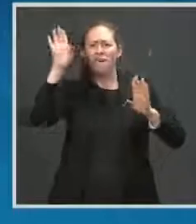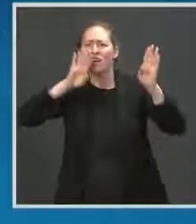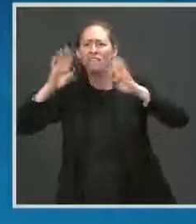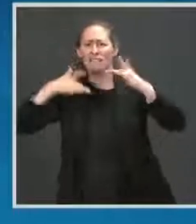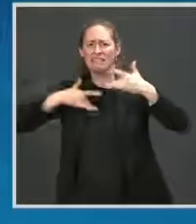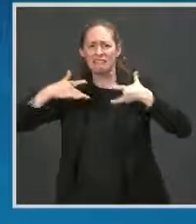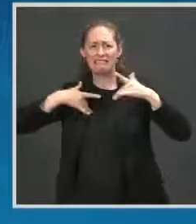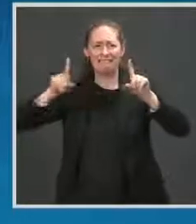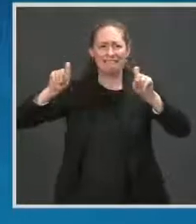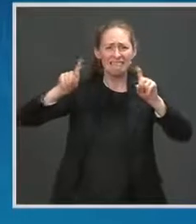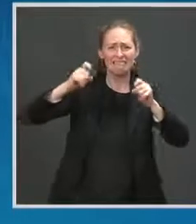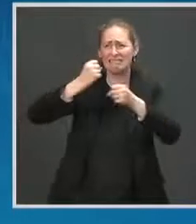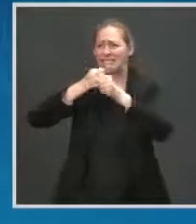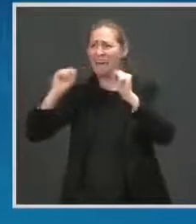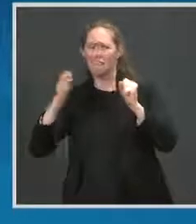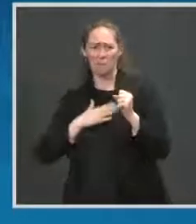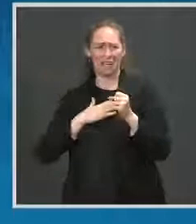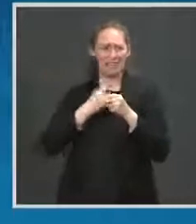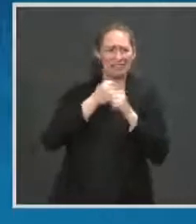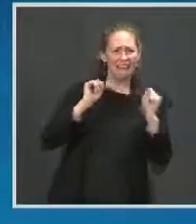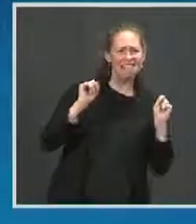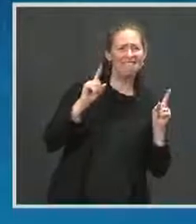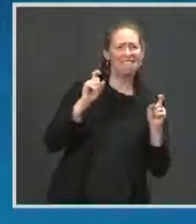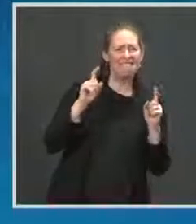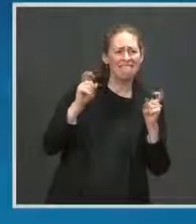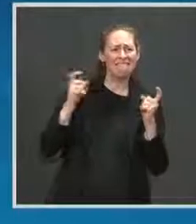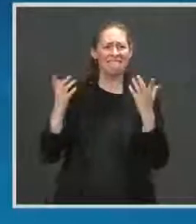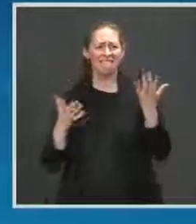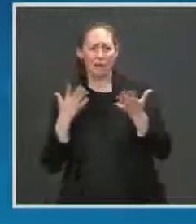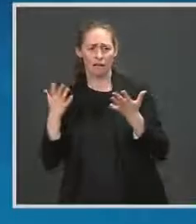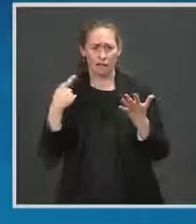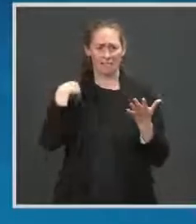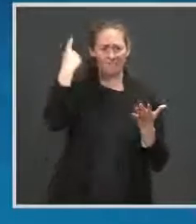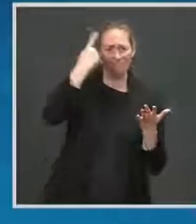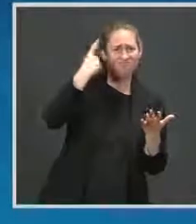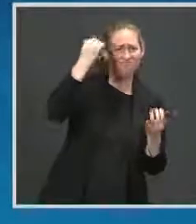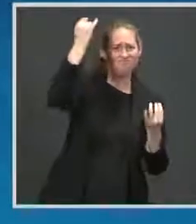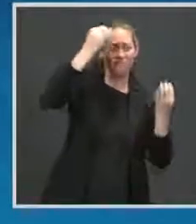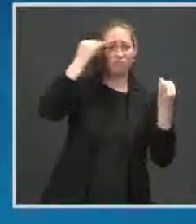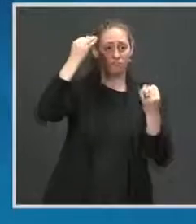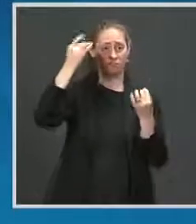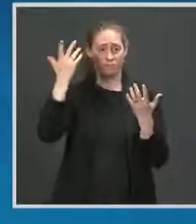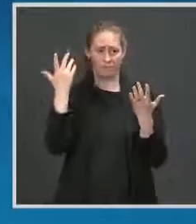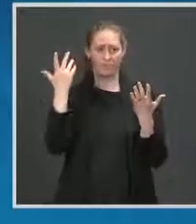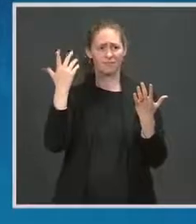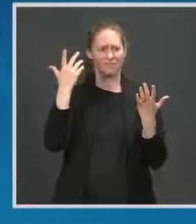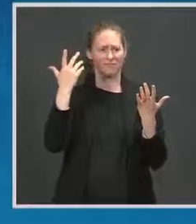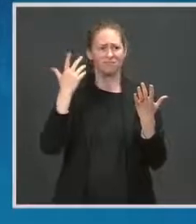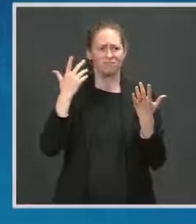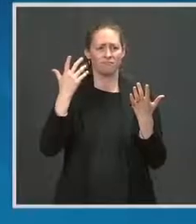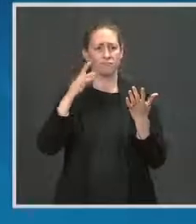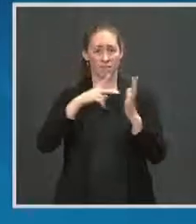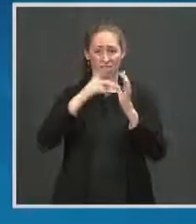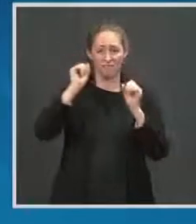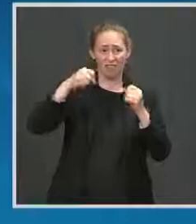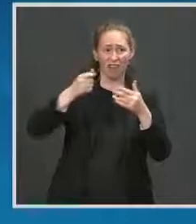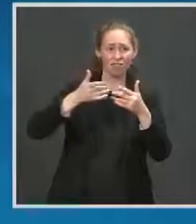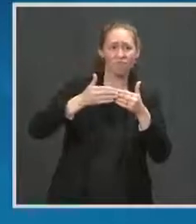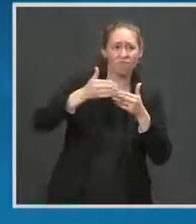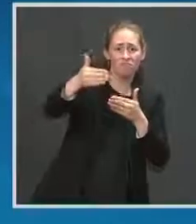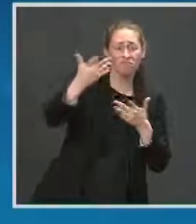You shouldn't have to worry about whether you have the ability to get a good